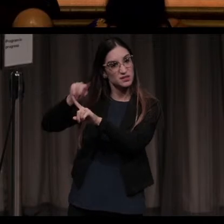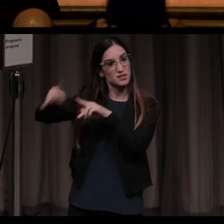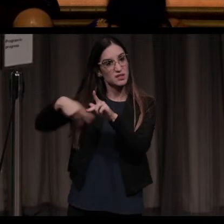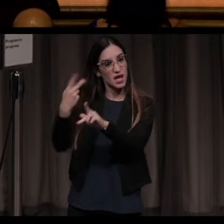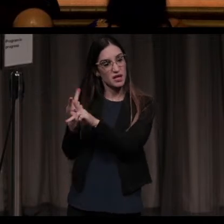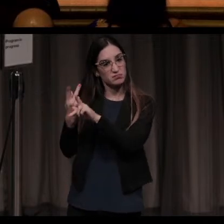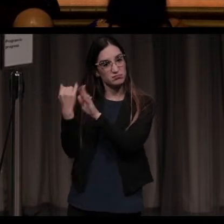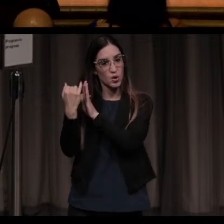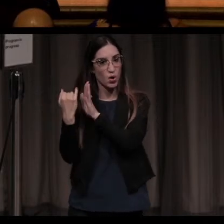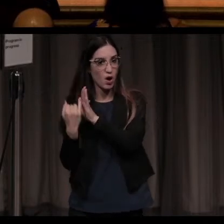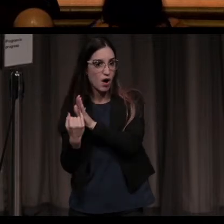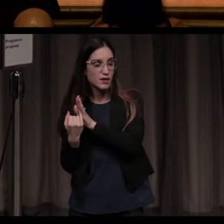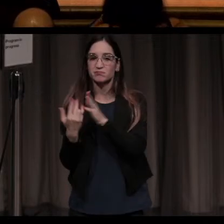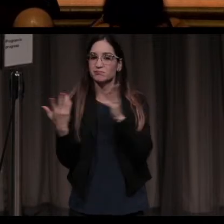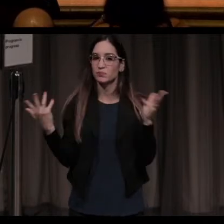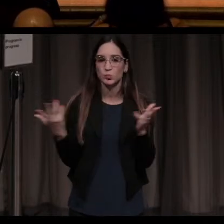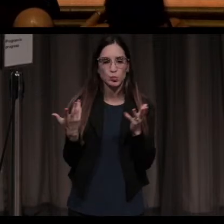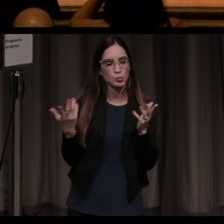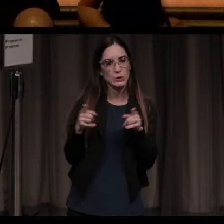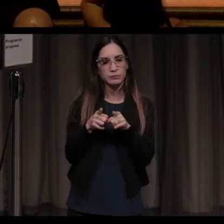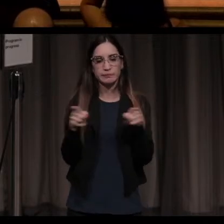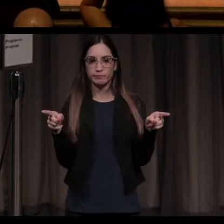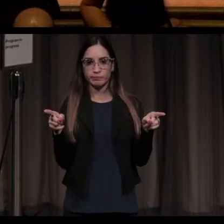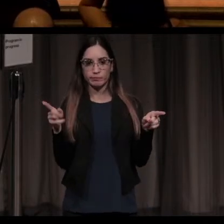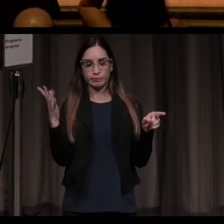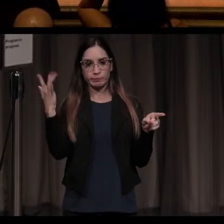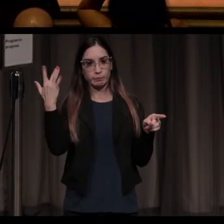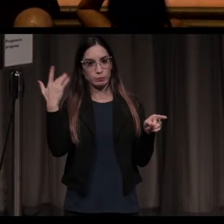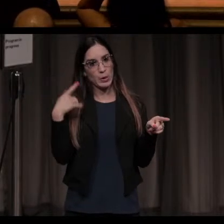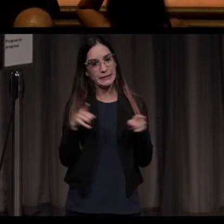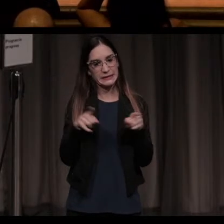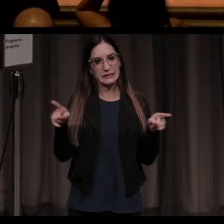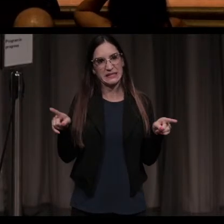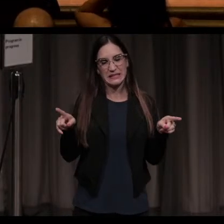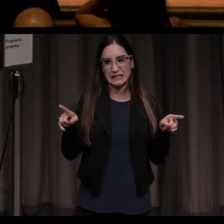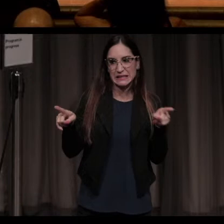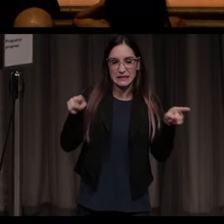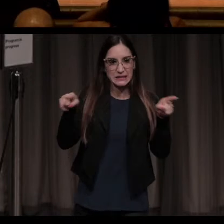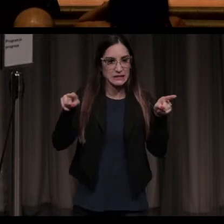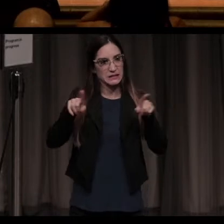I'm curious to know, like, why is there this